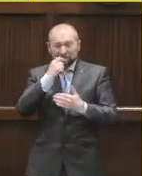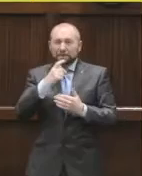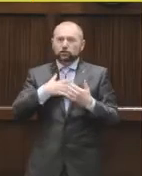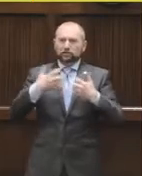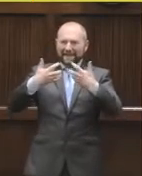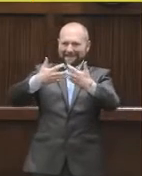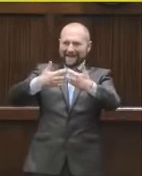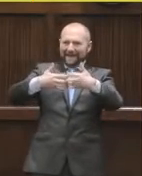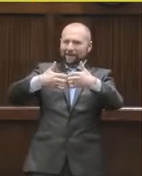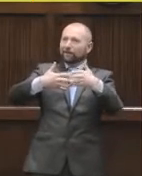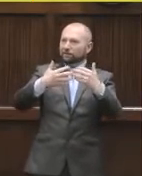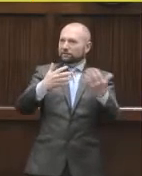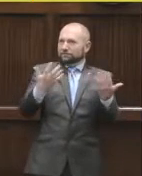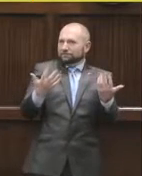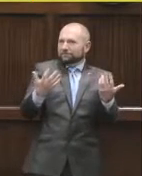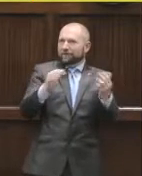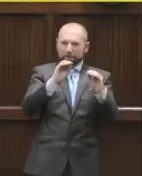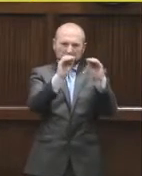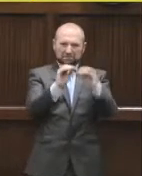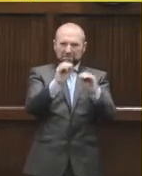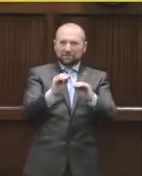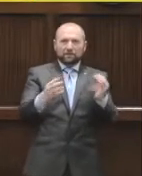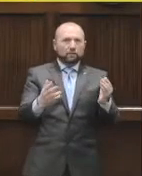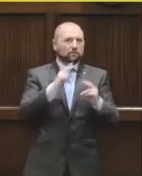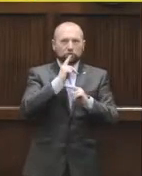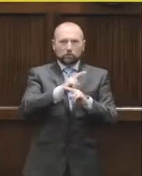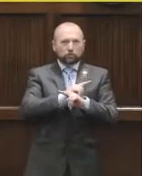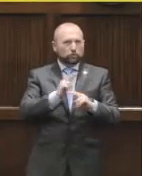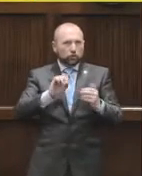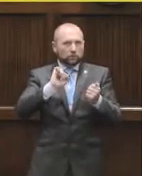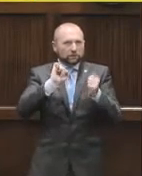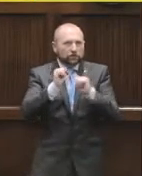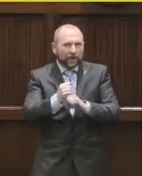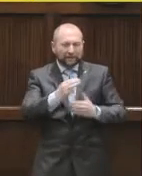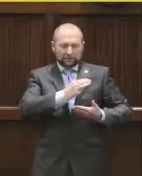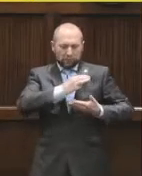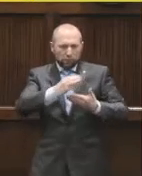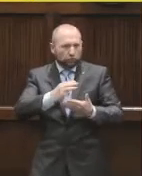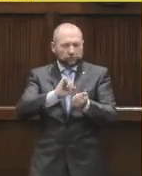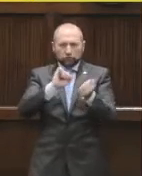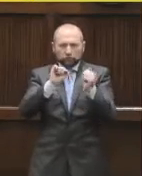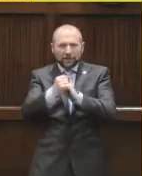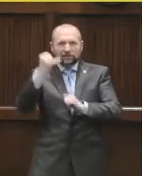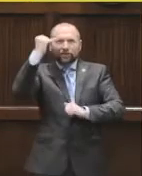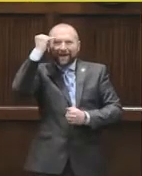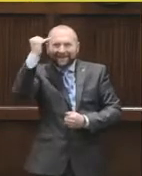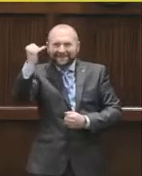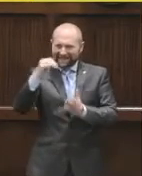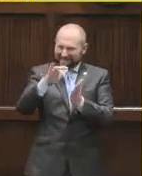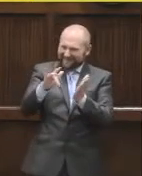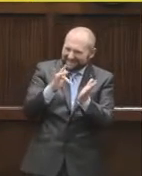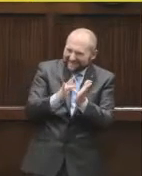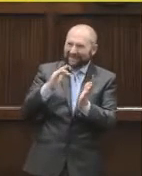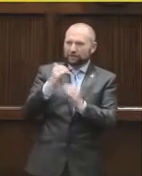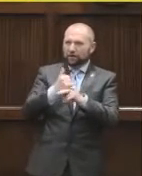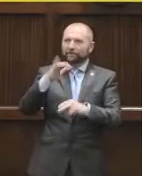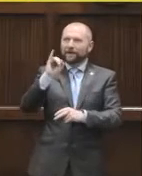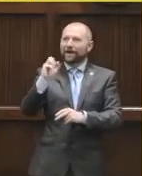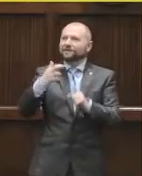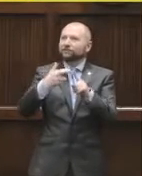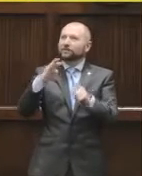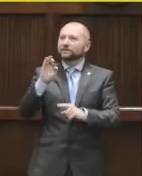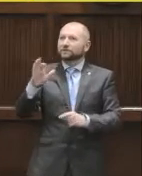They don't in any way divert the proposition, the propositions at the core of the bill from